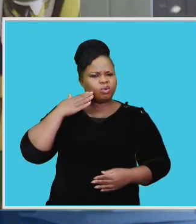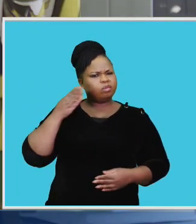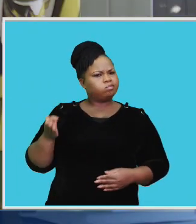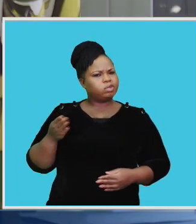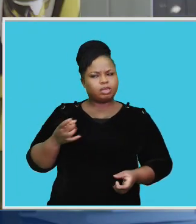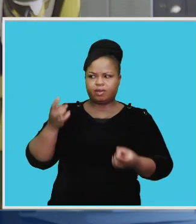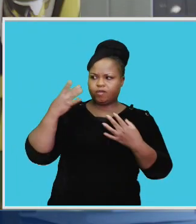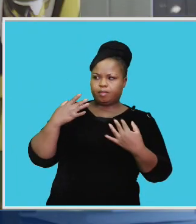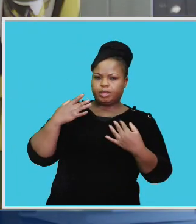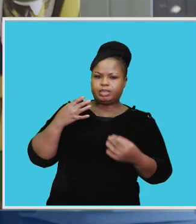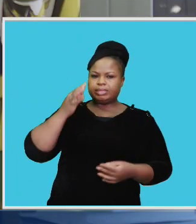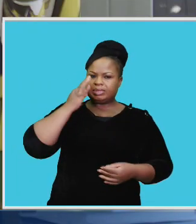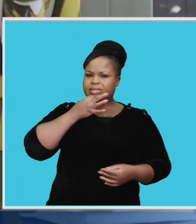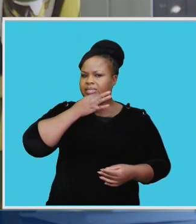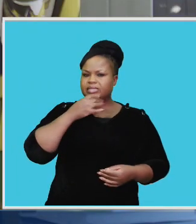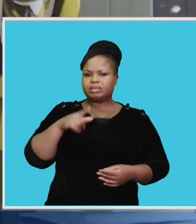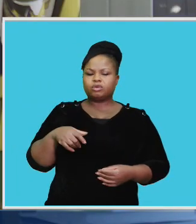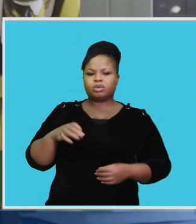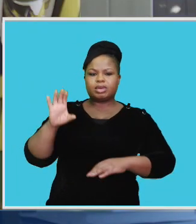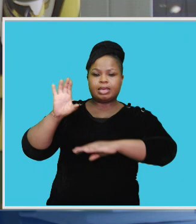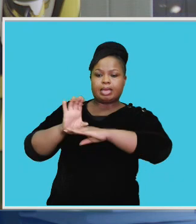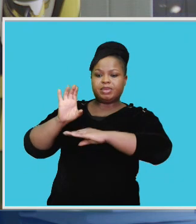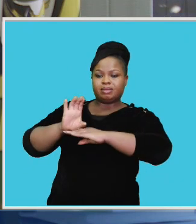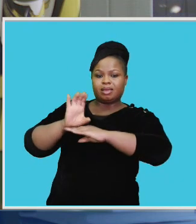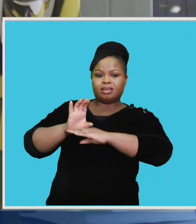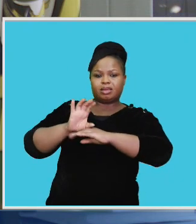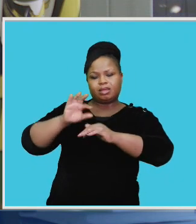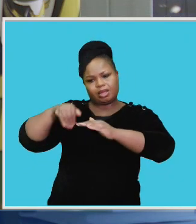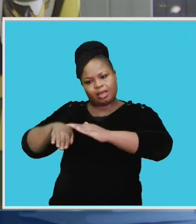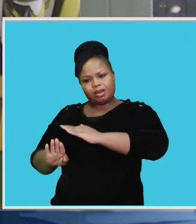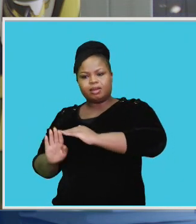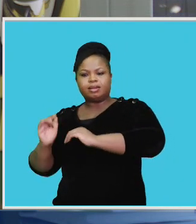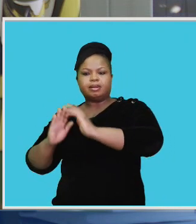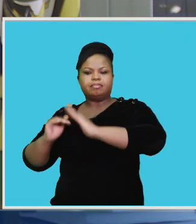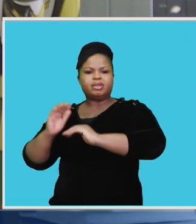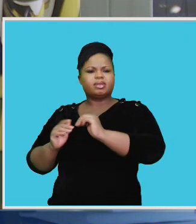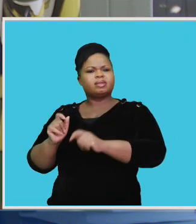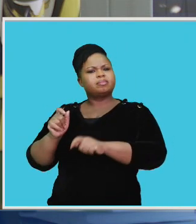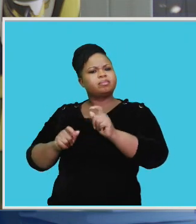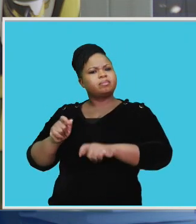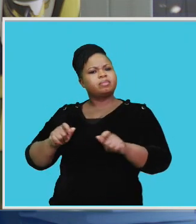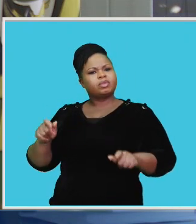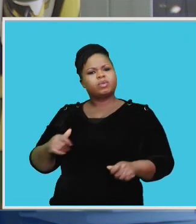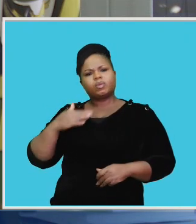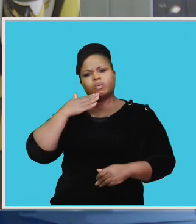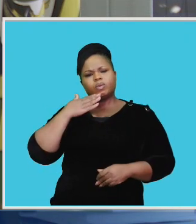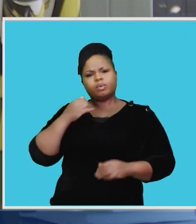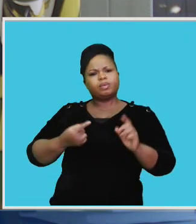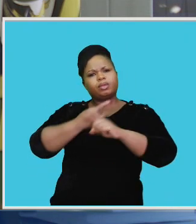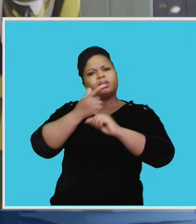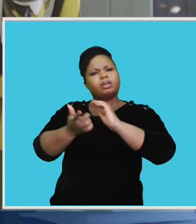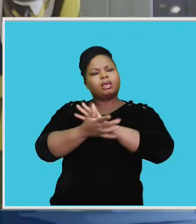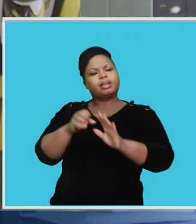informed ukuthi mawuseLillian Ngoyi khona eCapitec, that under that building eCapitec, there are people busy in illegal